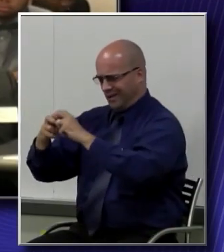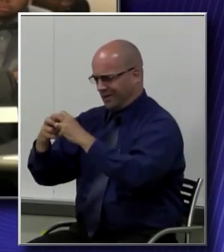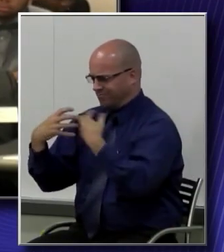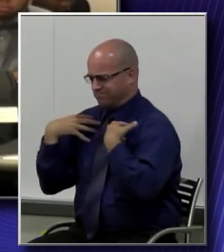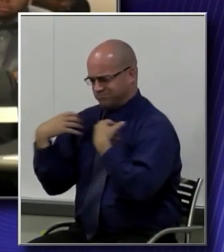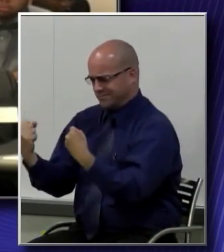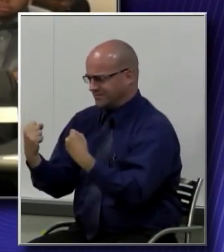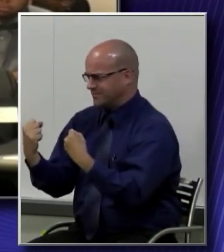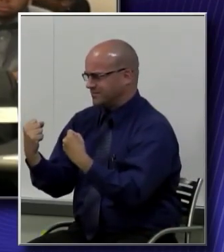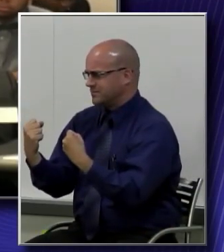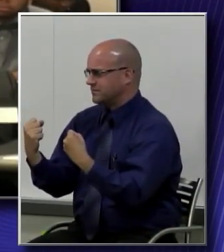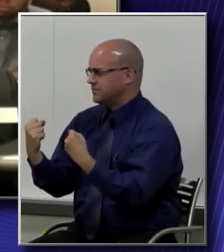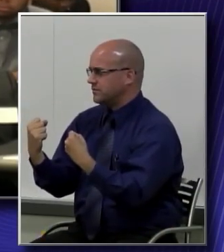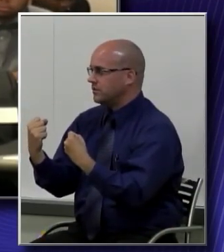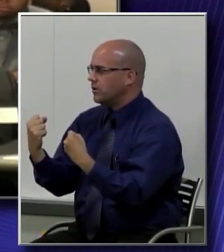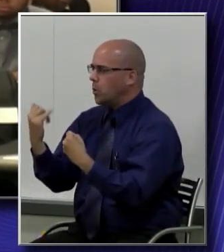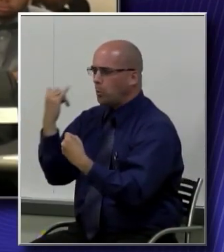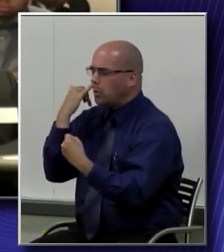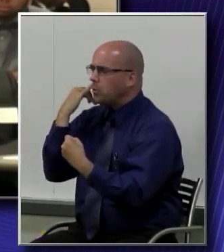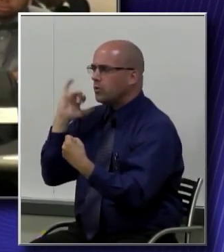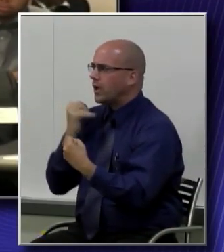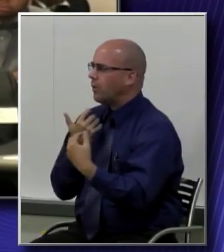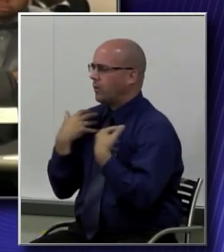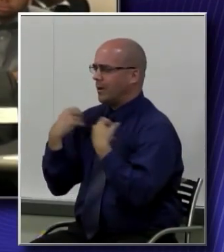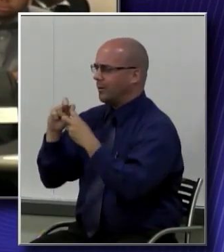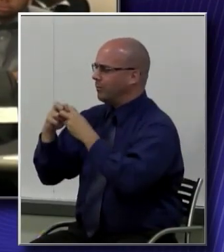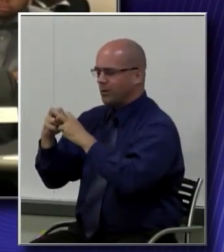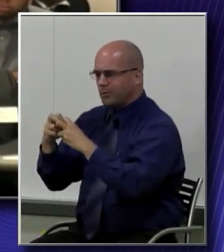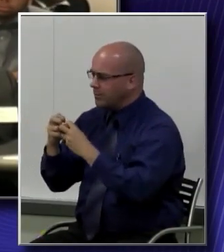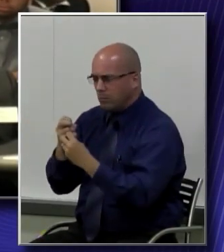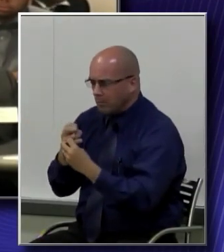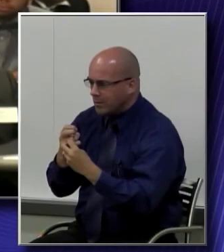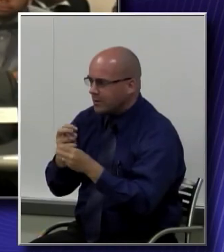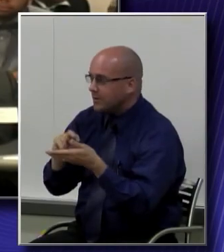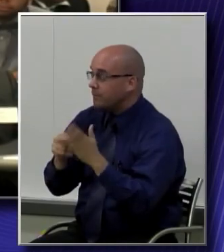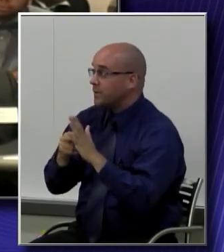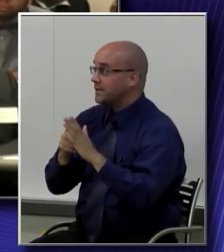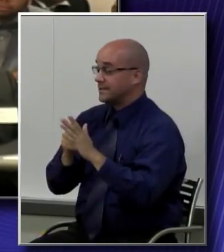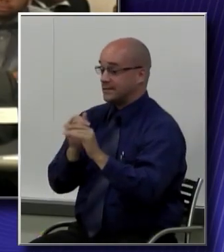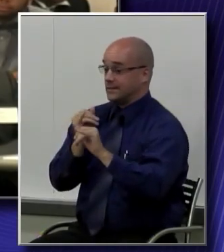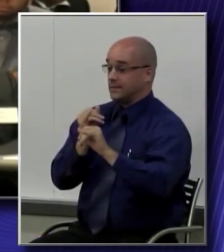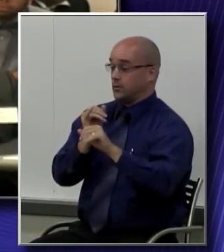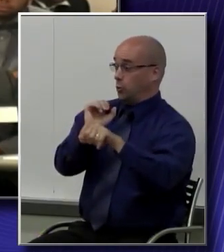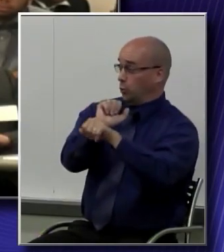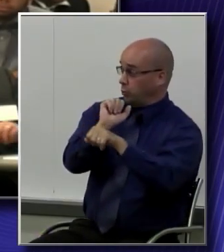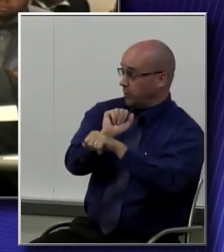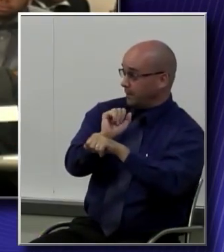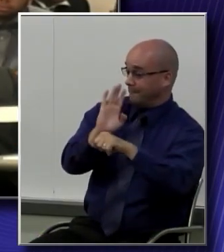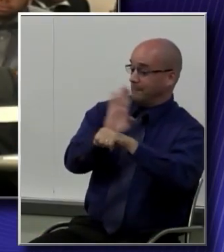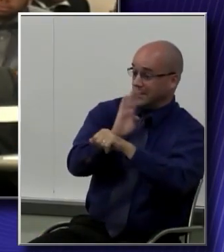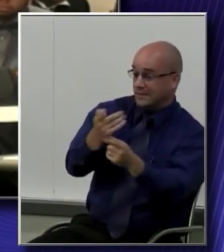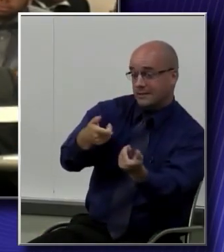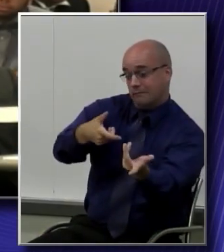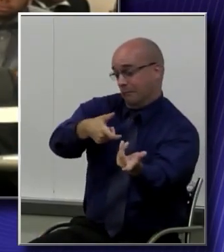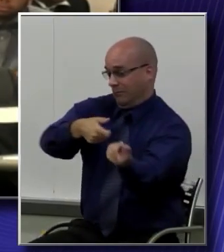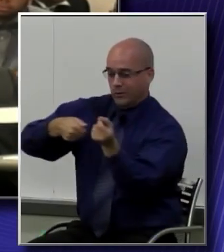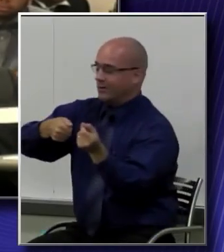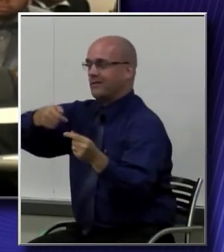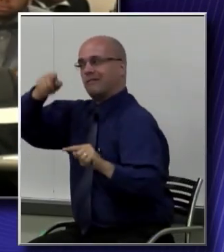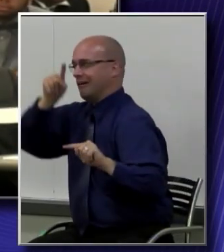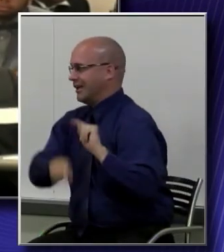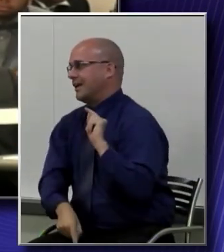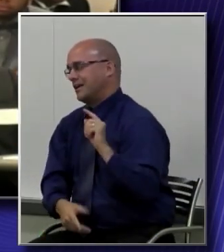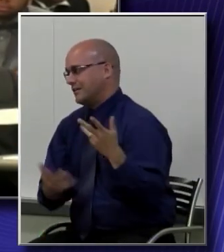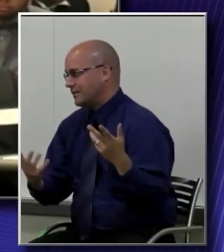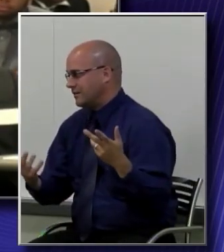industry to our state, will be catch up. Finally, on that note,